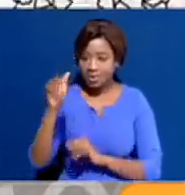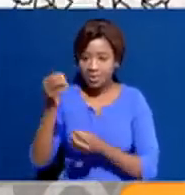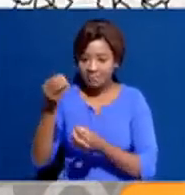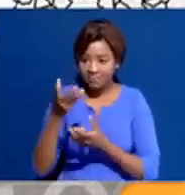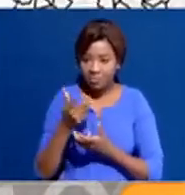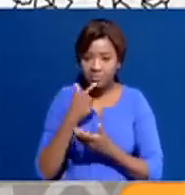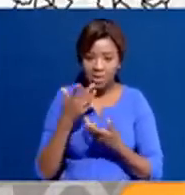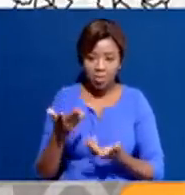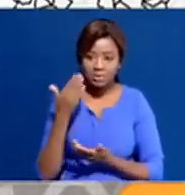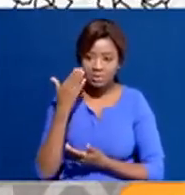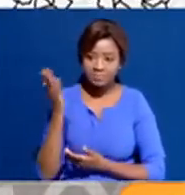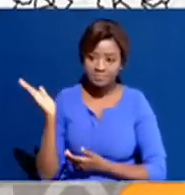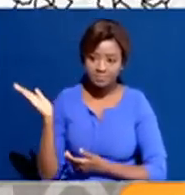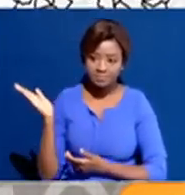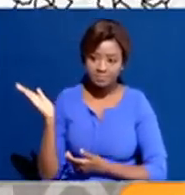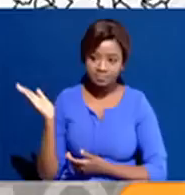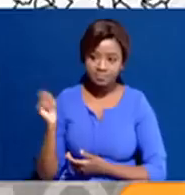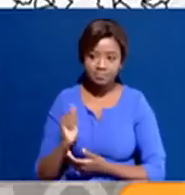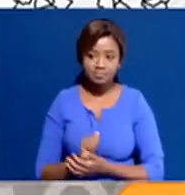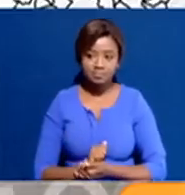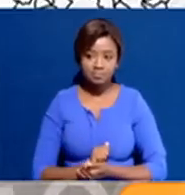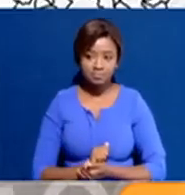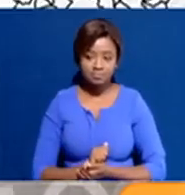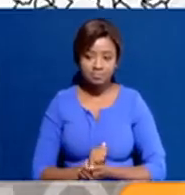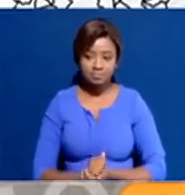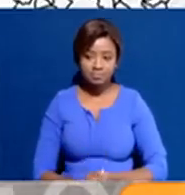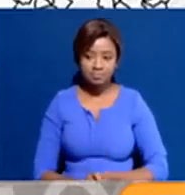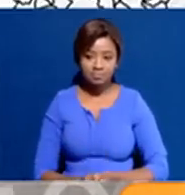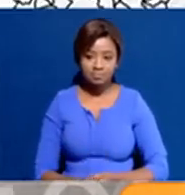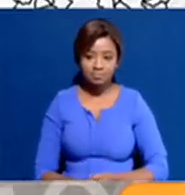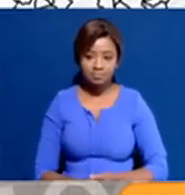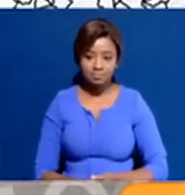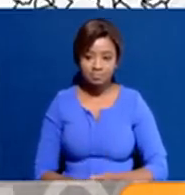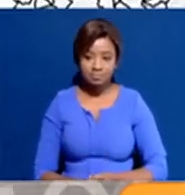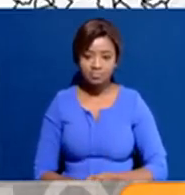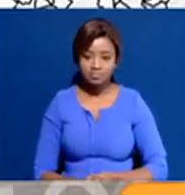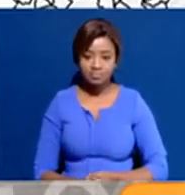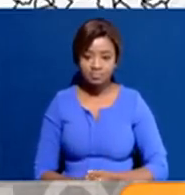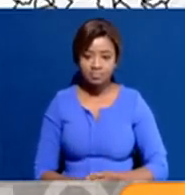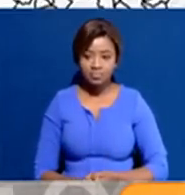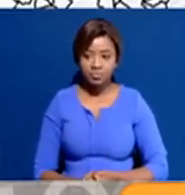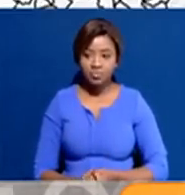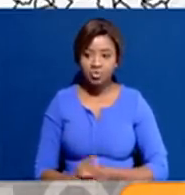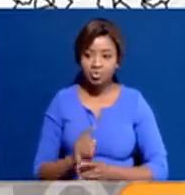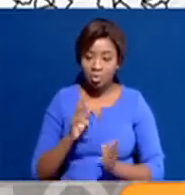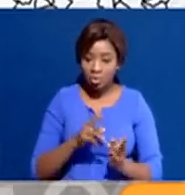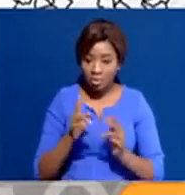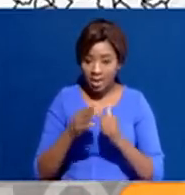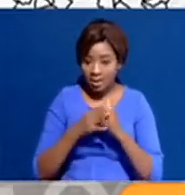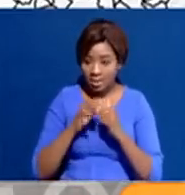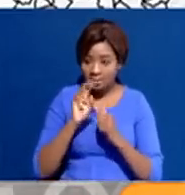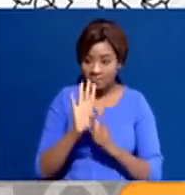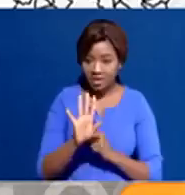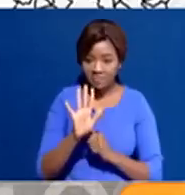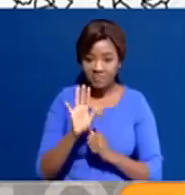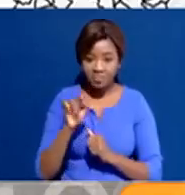"We have also kept pace with the revenue collection to prior year collections. Revenue collection averaged 95.1%